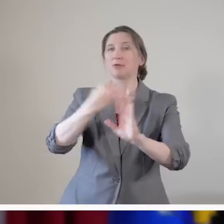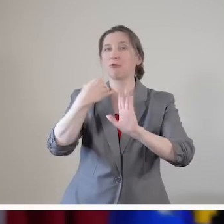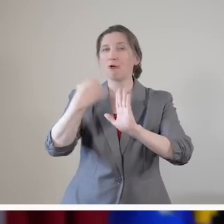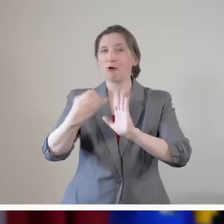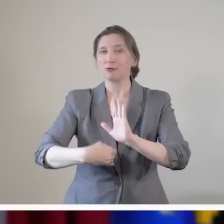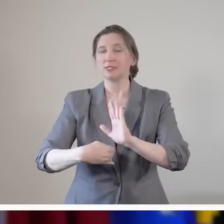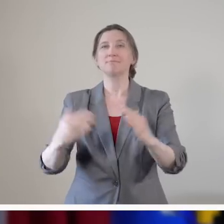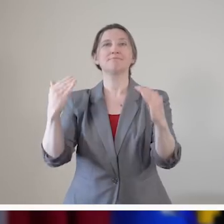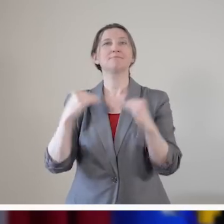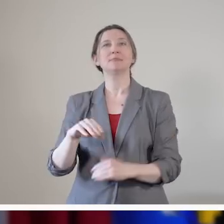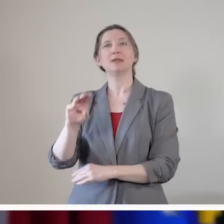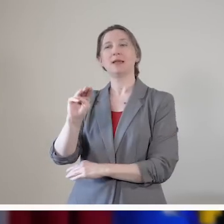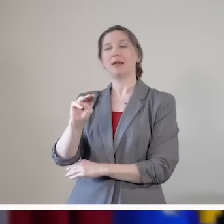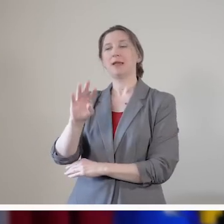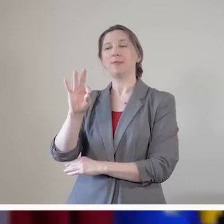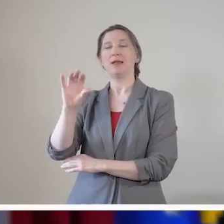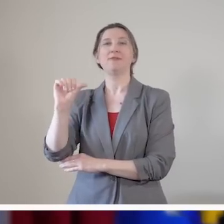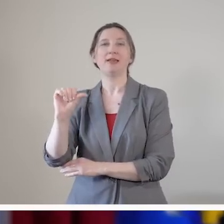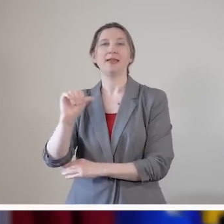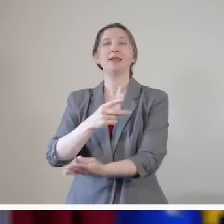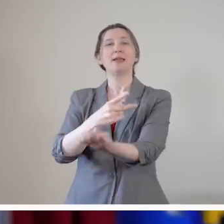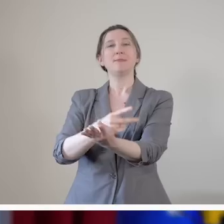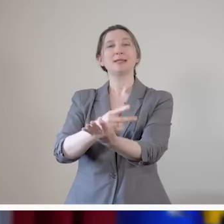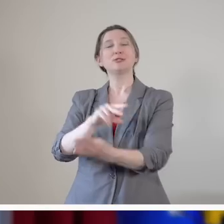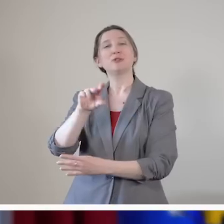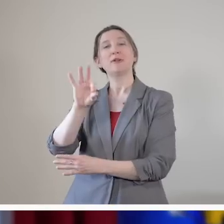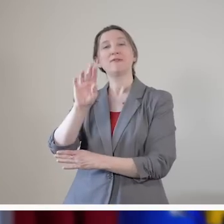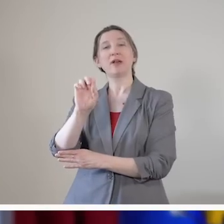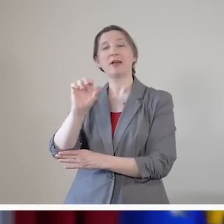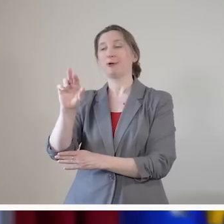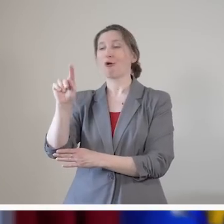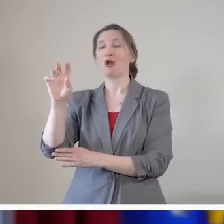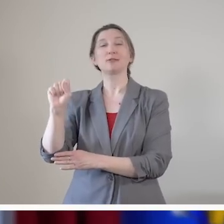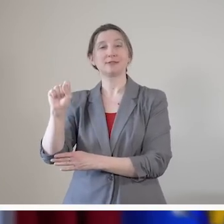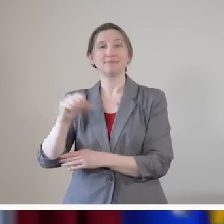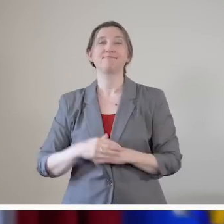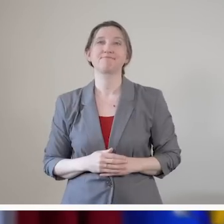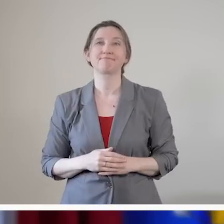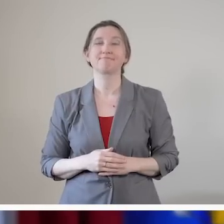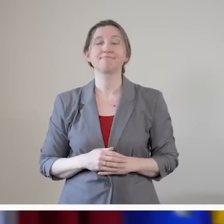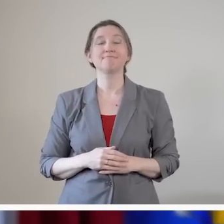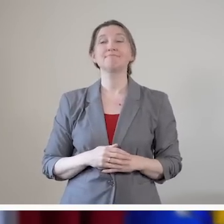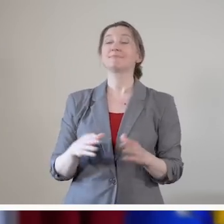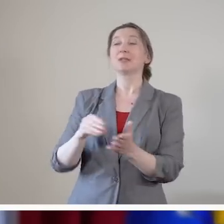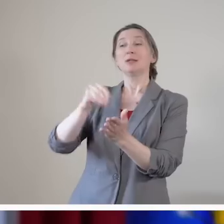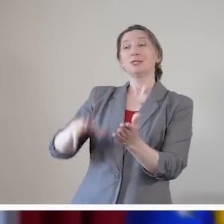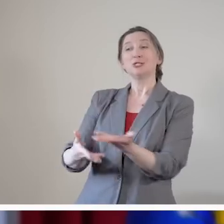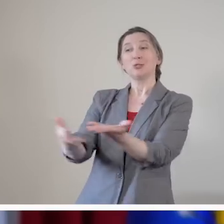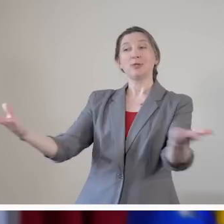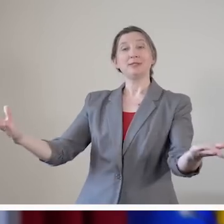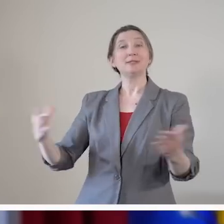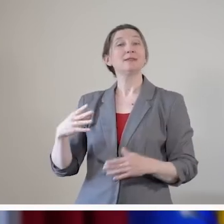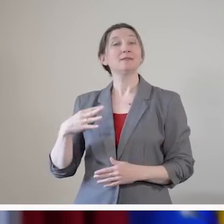Arts, or Master of Fine Arts. It is also my honor to present the candidates for master's degrees in